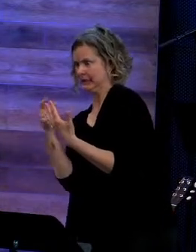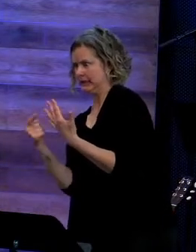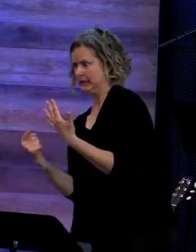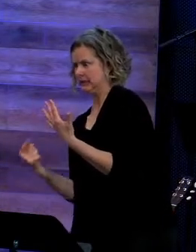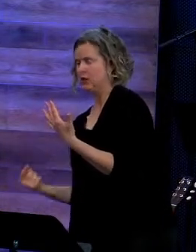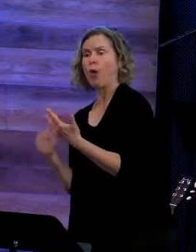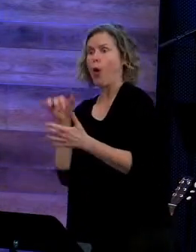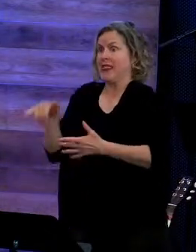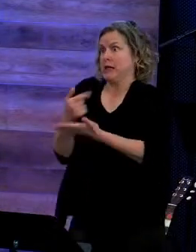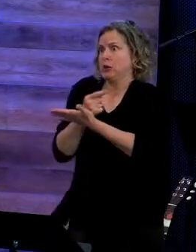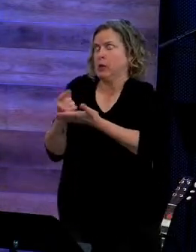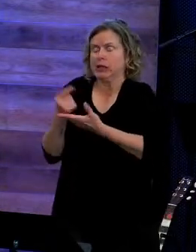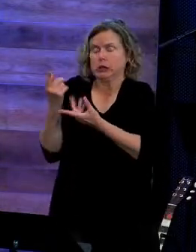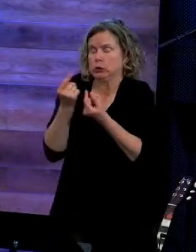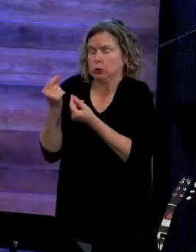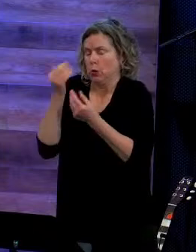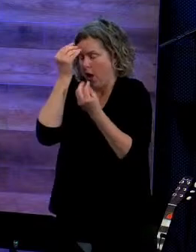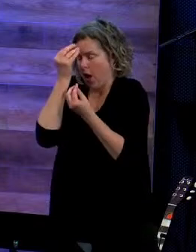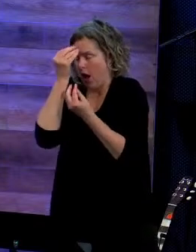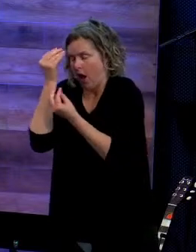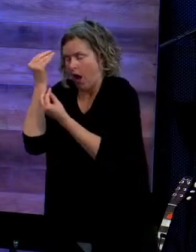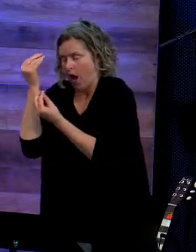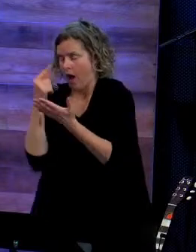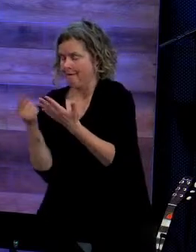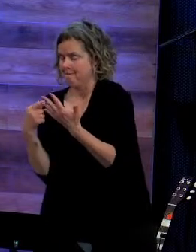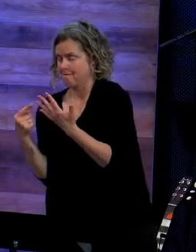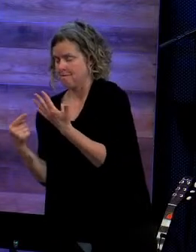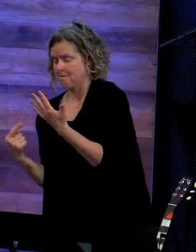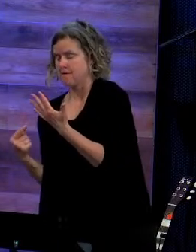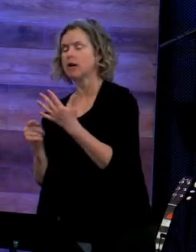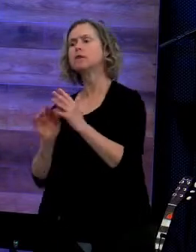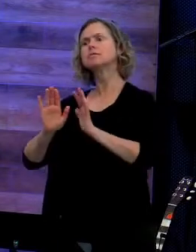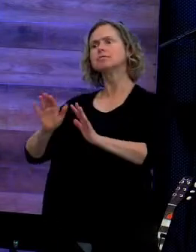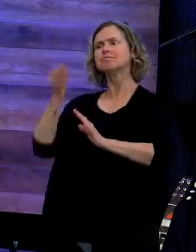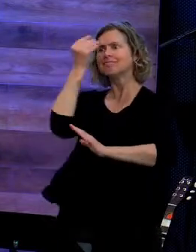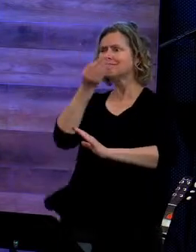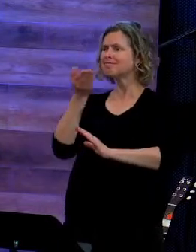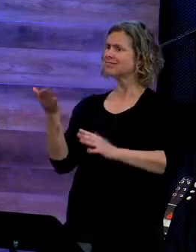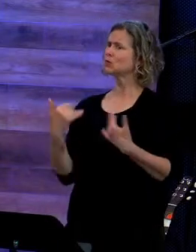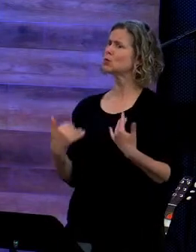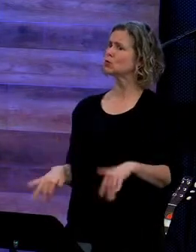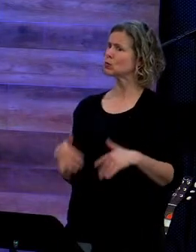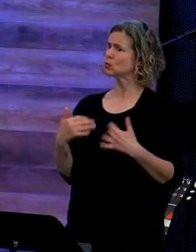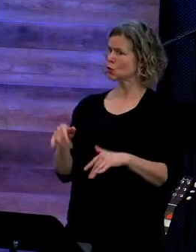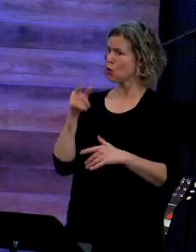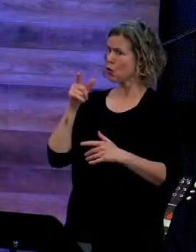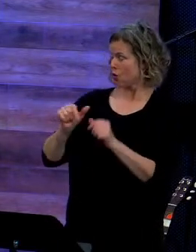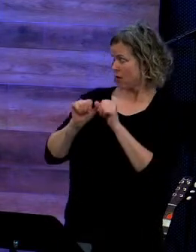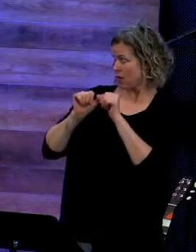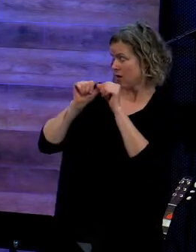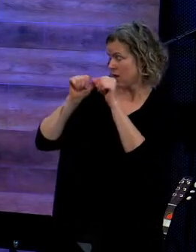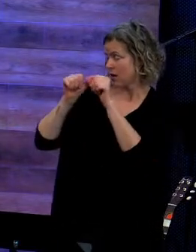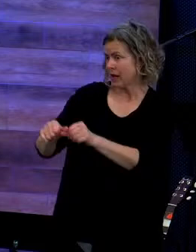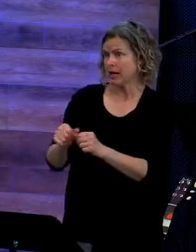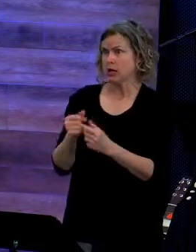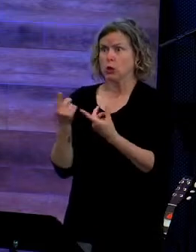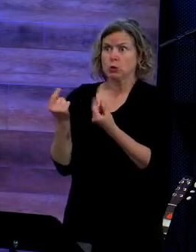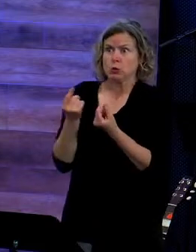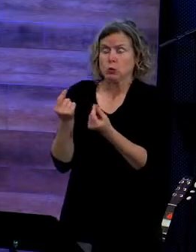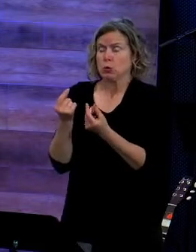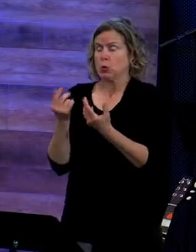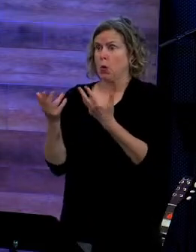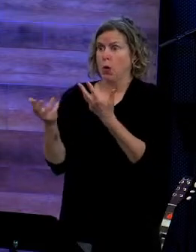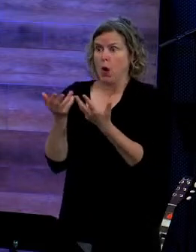want you to hear is that there is spiritual danger to living that way for very long. Now, there's